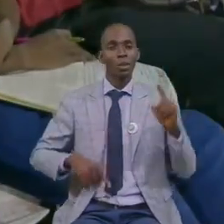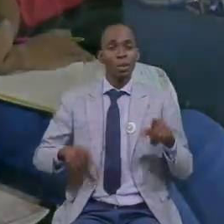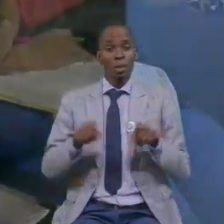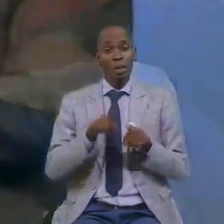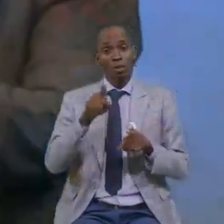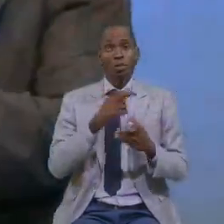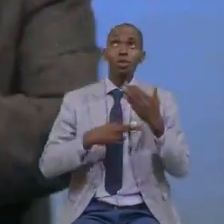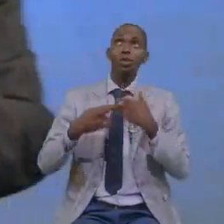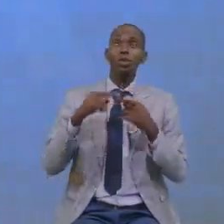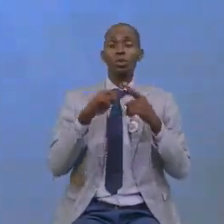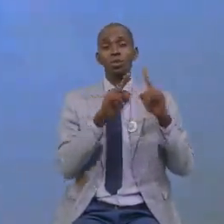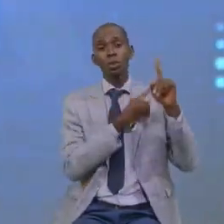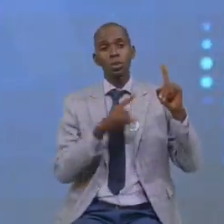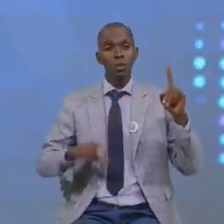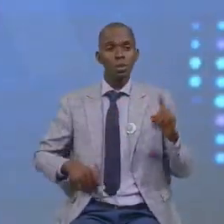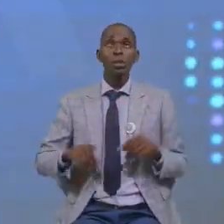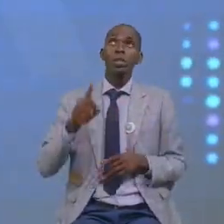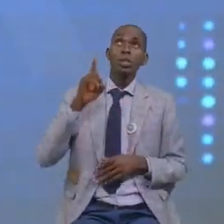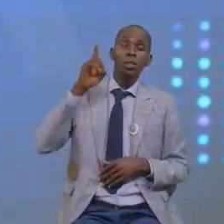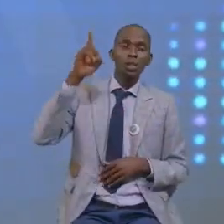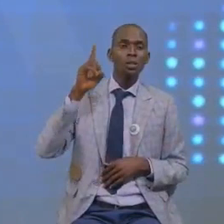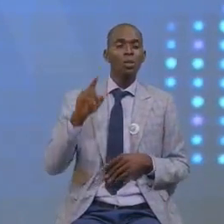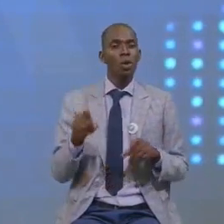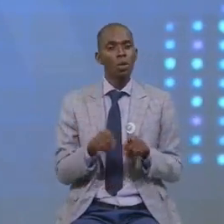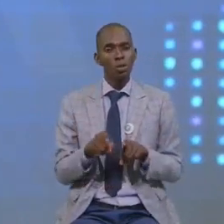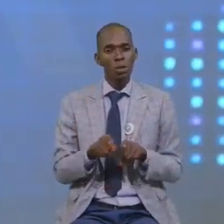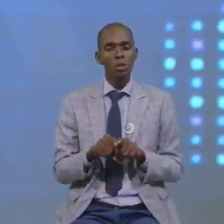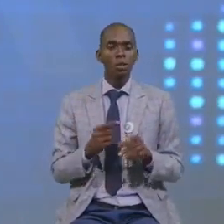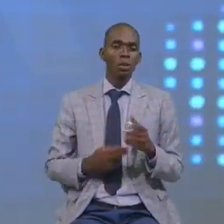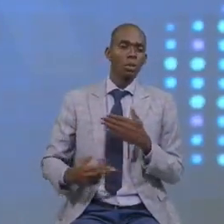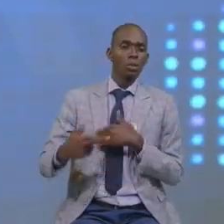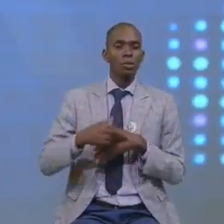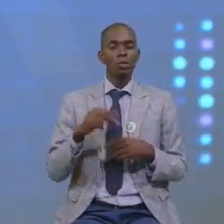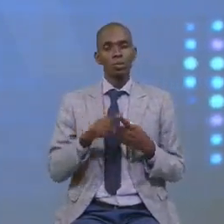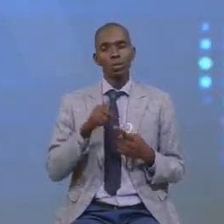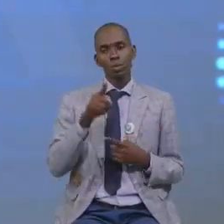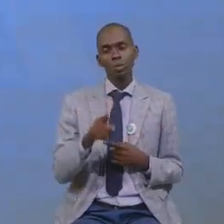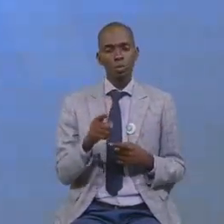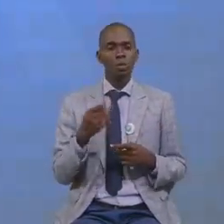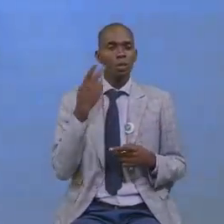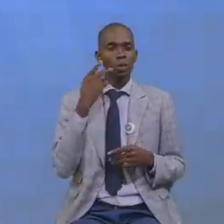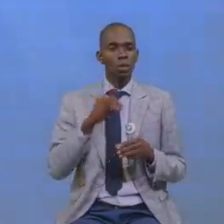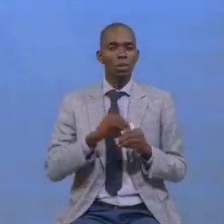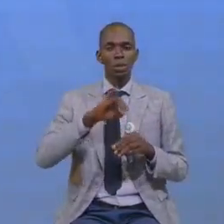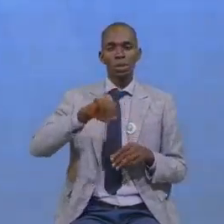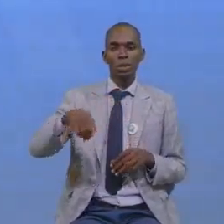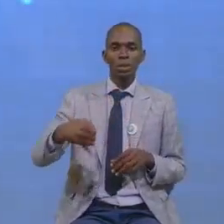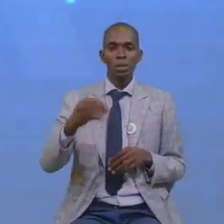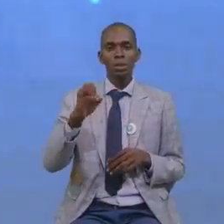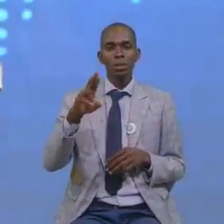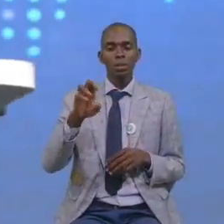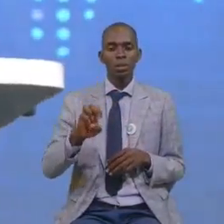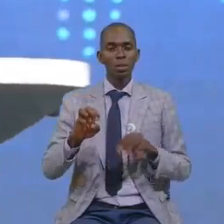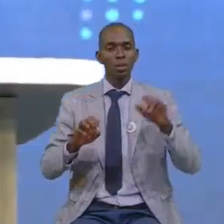return unto the Lord, he also returns unto Jeremiah chapter